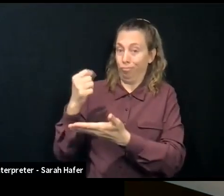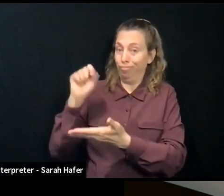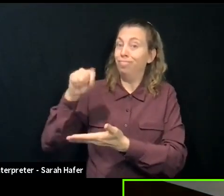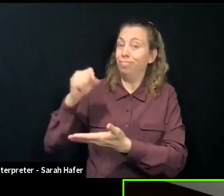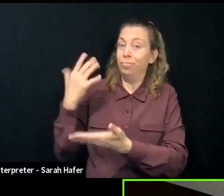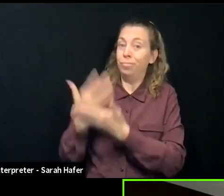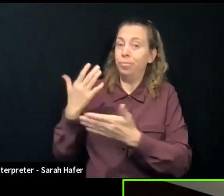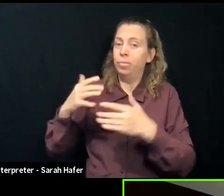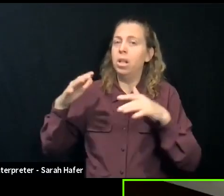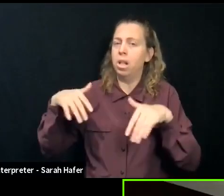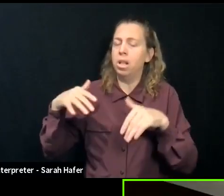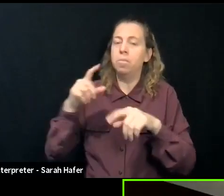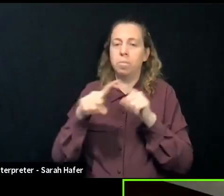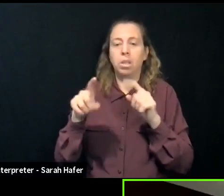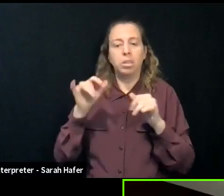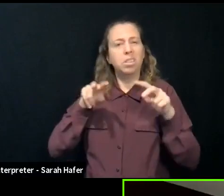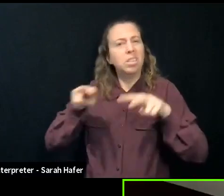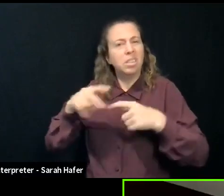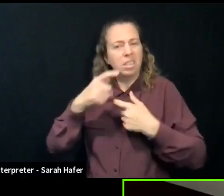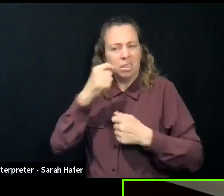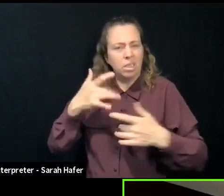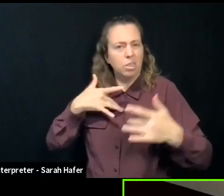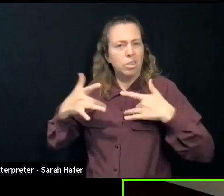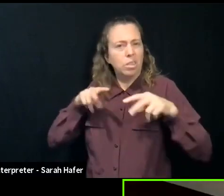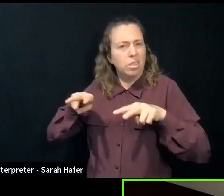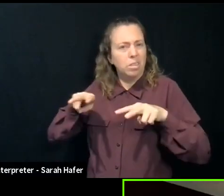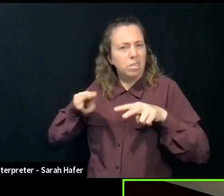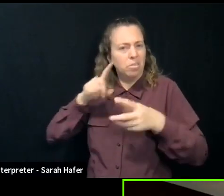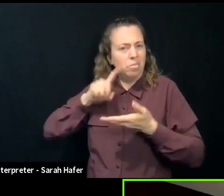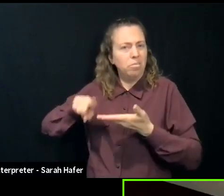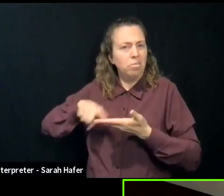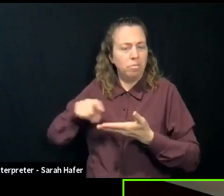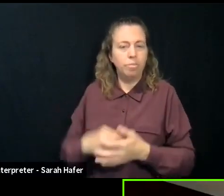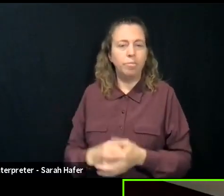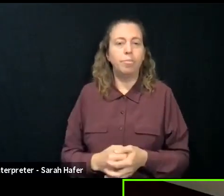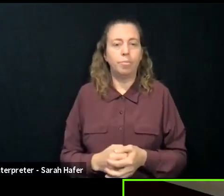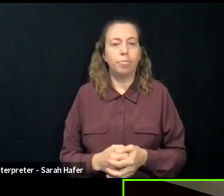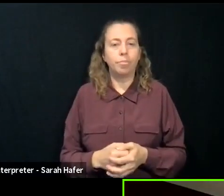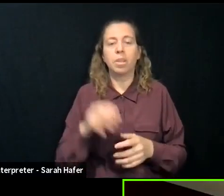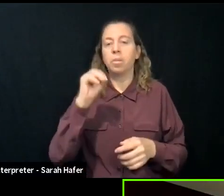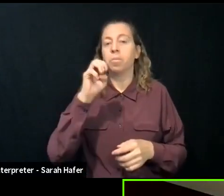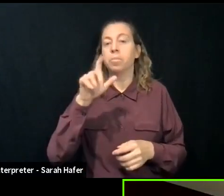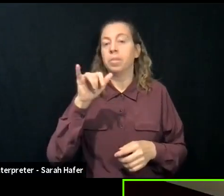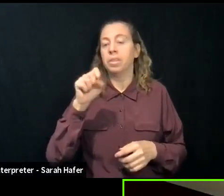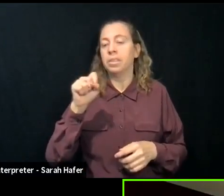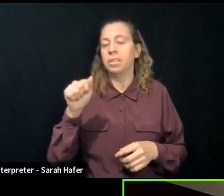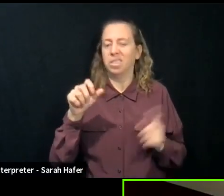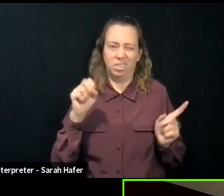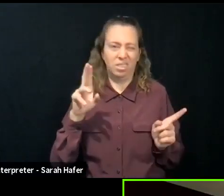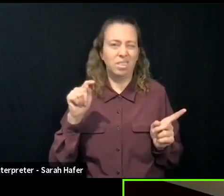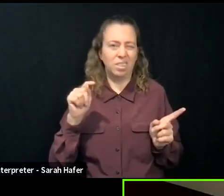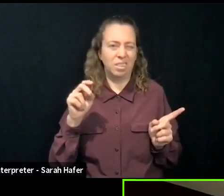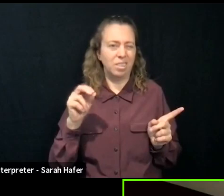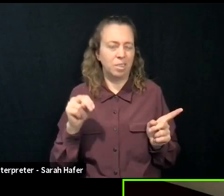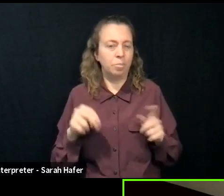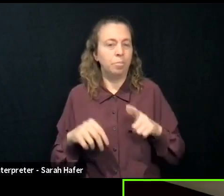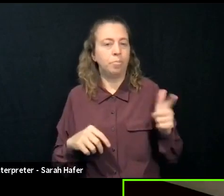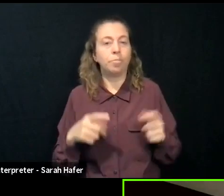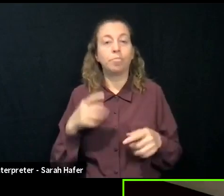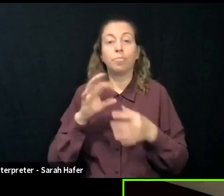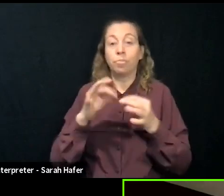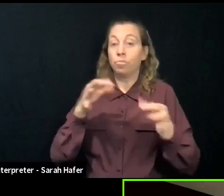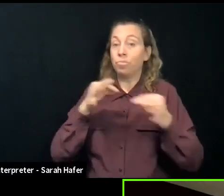Thank you, Dr. Messer. Before we dive into your questions, let me provide a brief summary of where things stand with